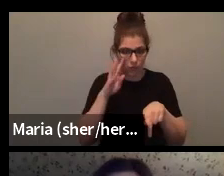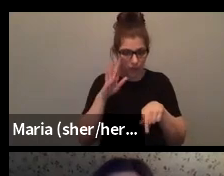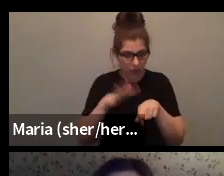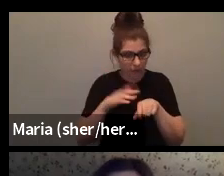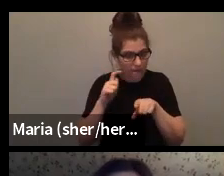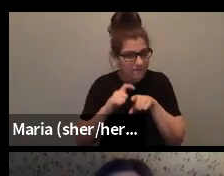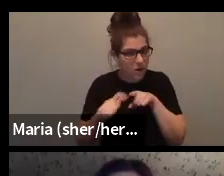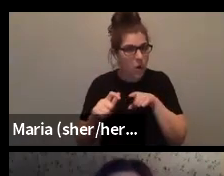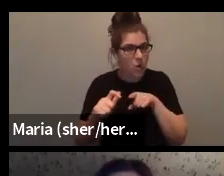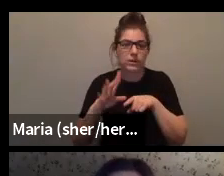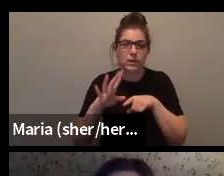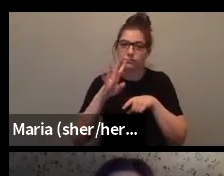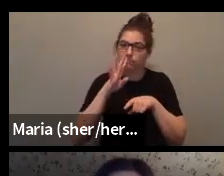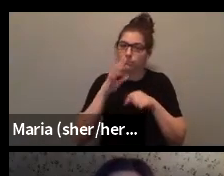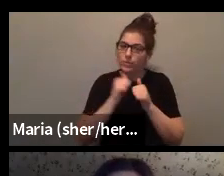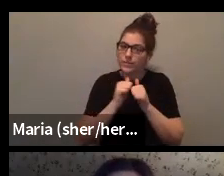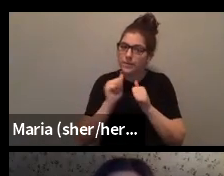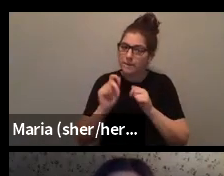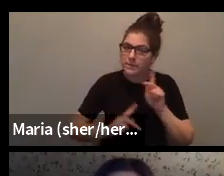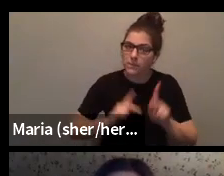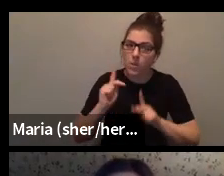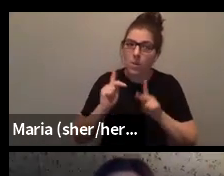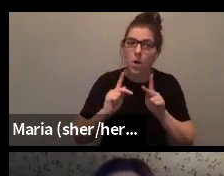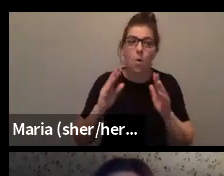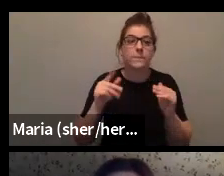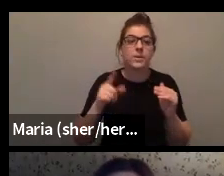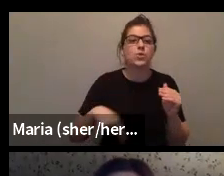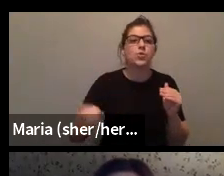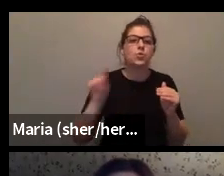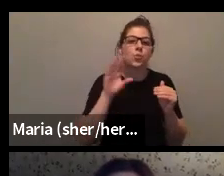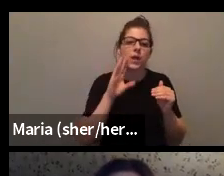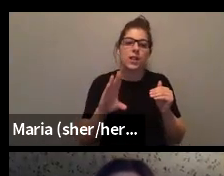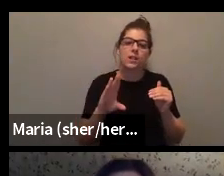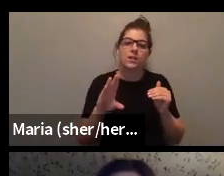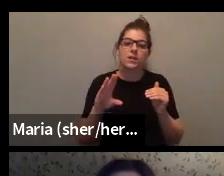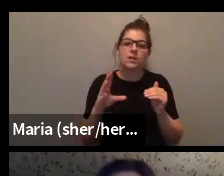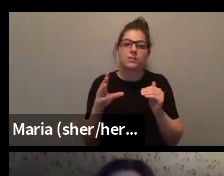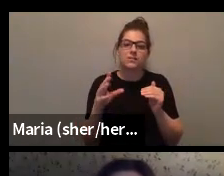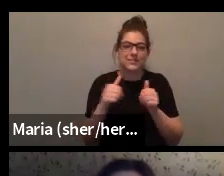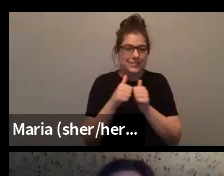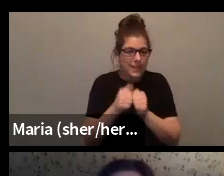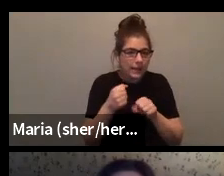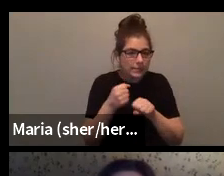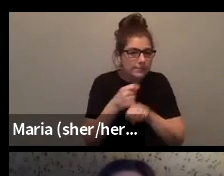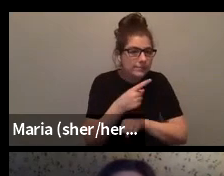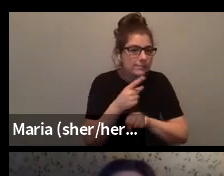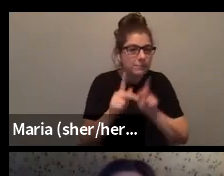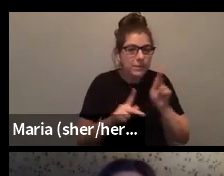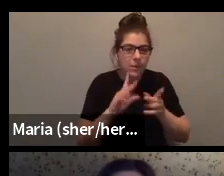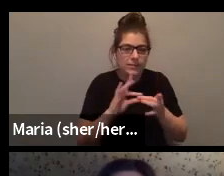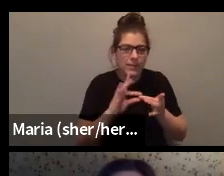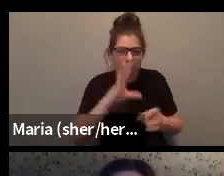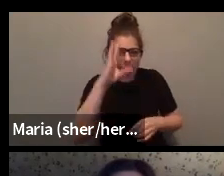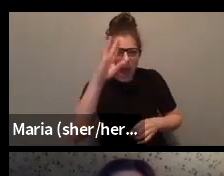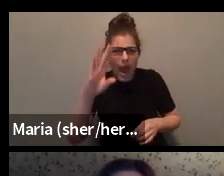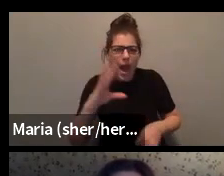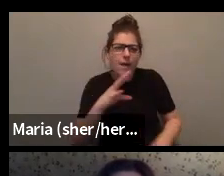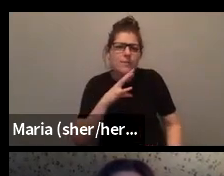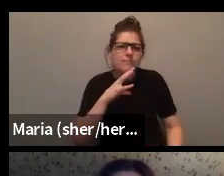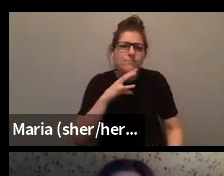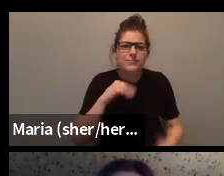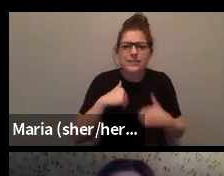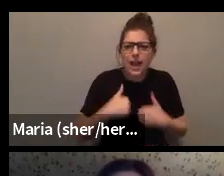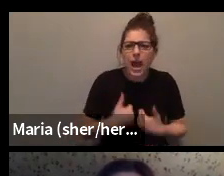with people. We're hoping that you will text a few people and say, yo, I'm tired tonight, but can we talk on